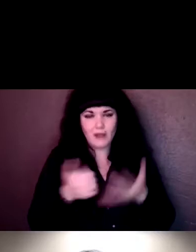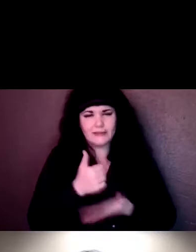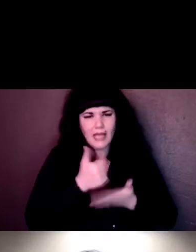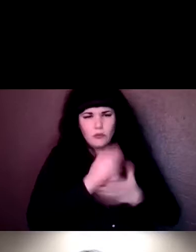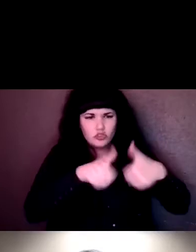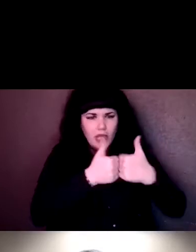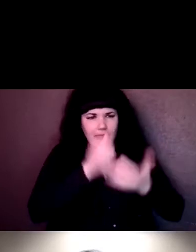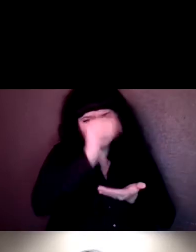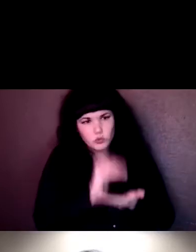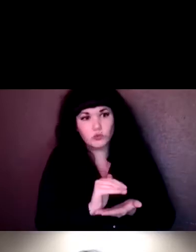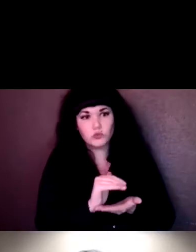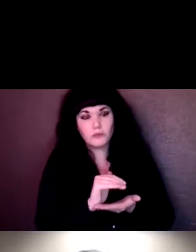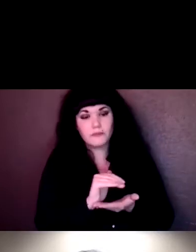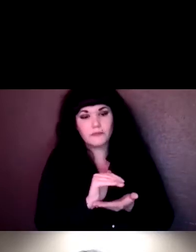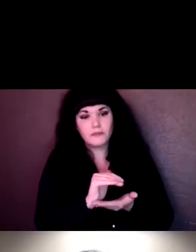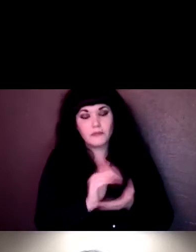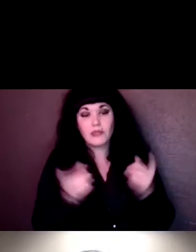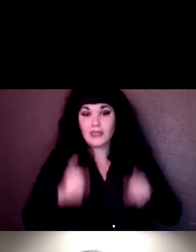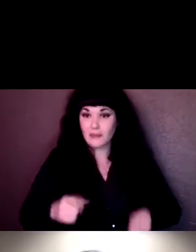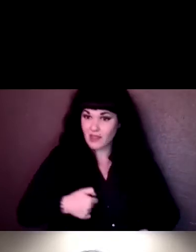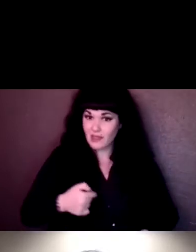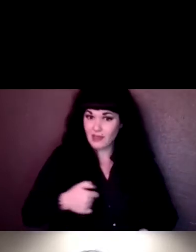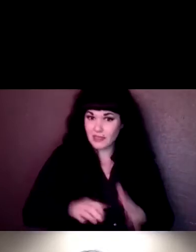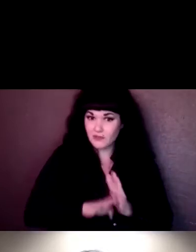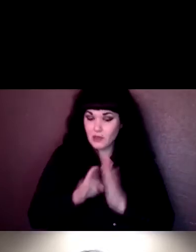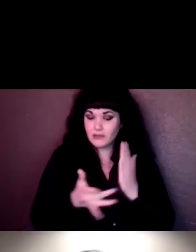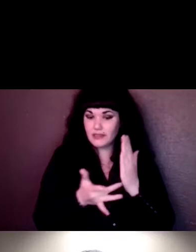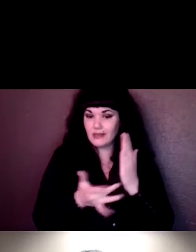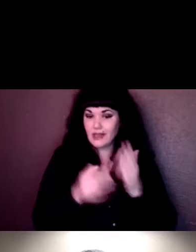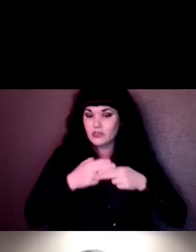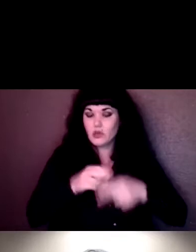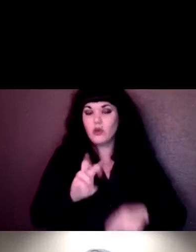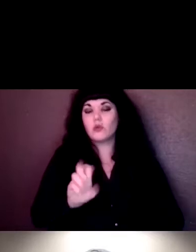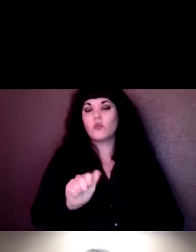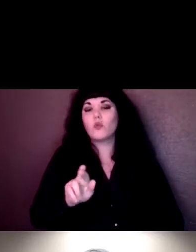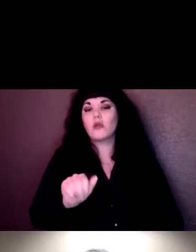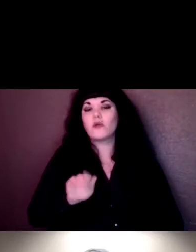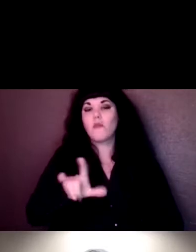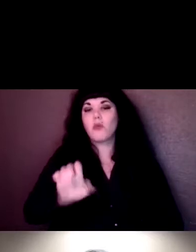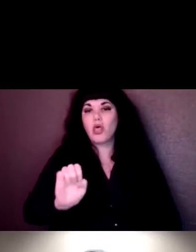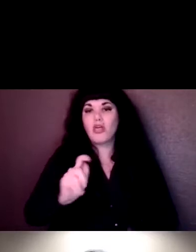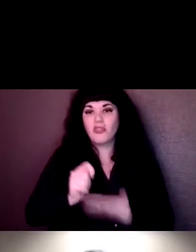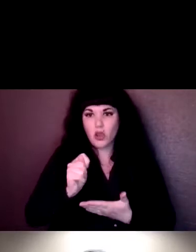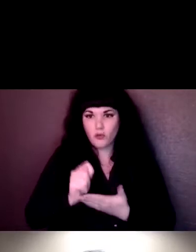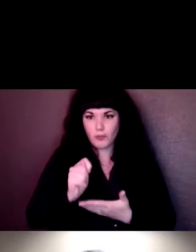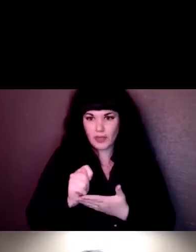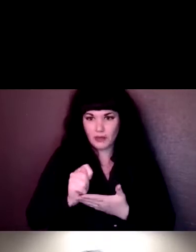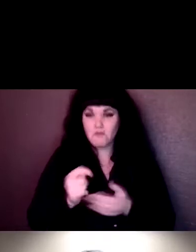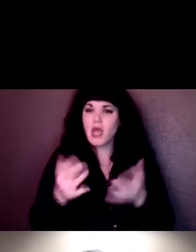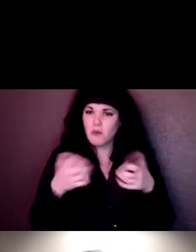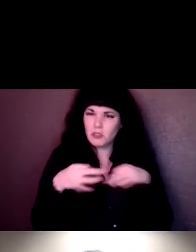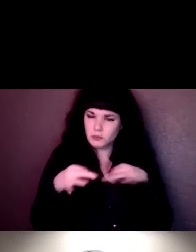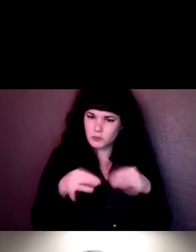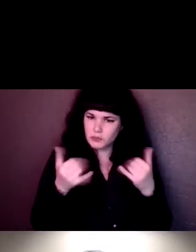I found myself developing a technology that I call wearable therapy. And that's what I'm going to speak about today and give you a little bit